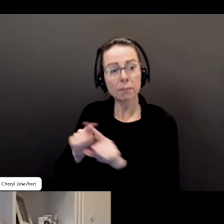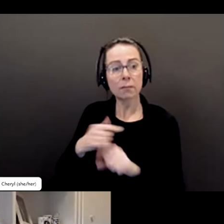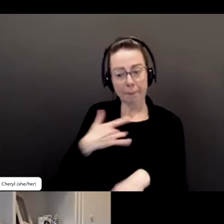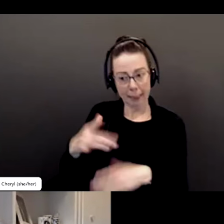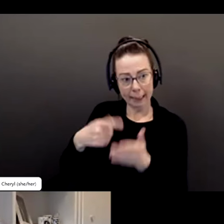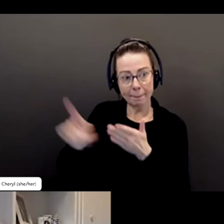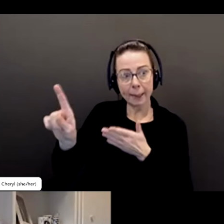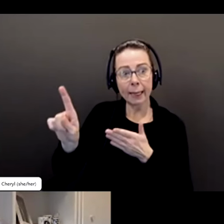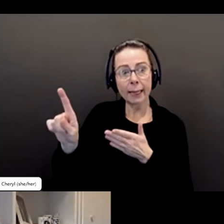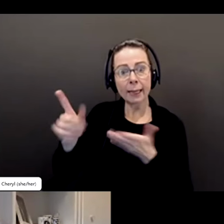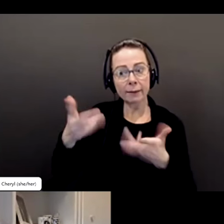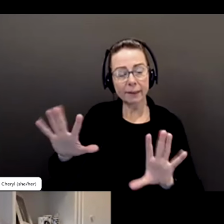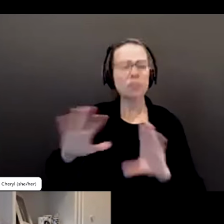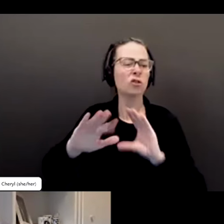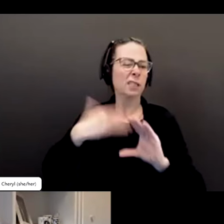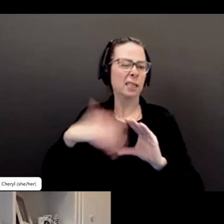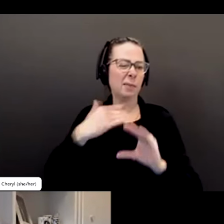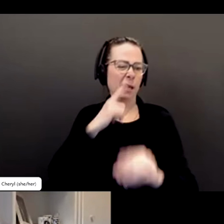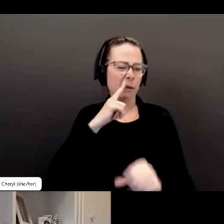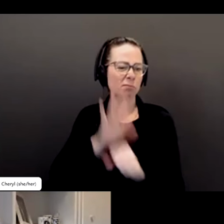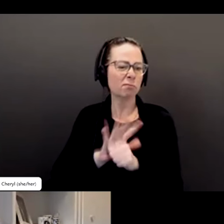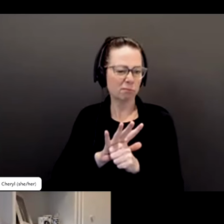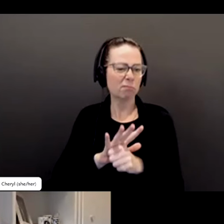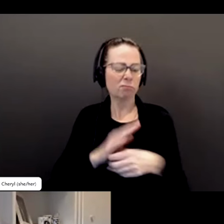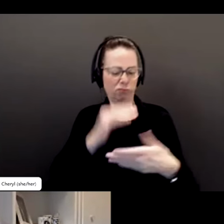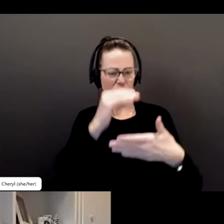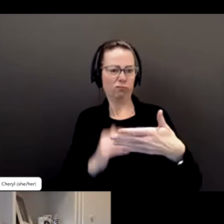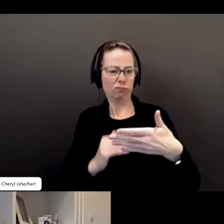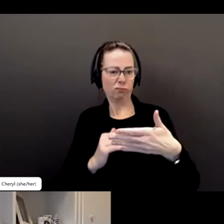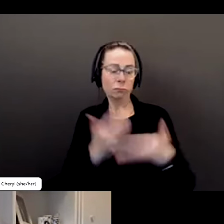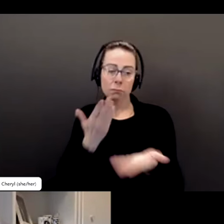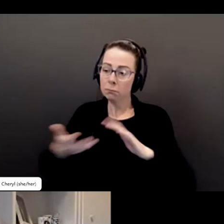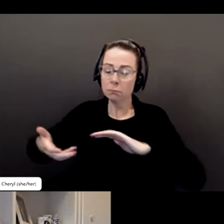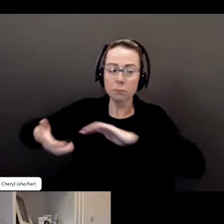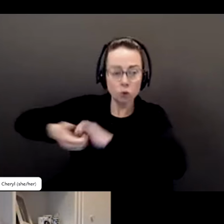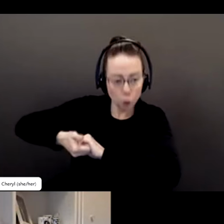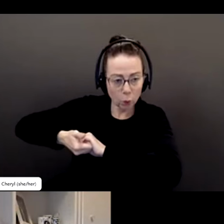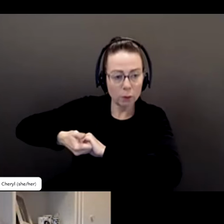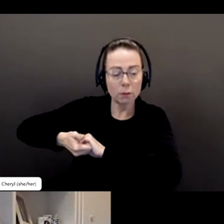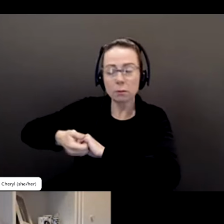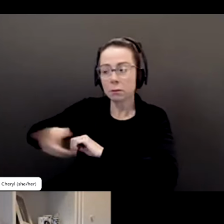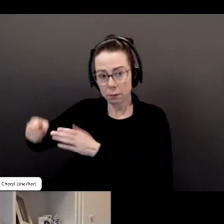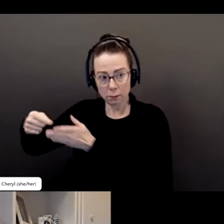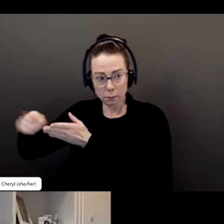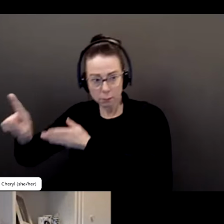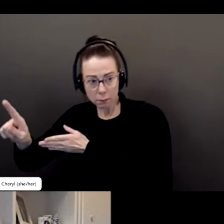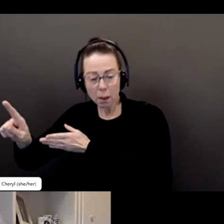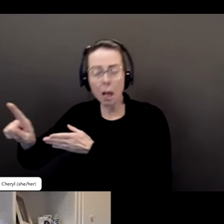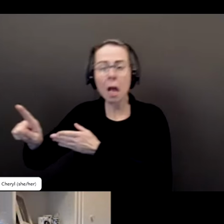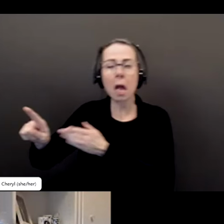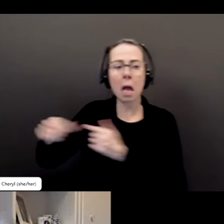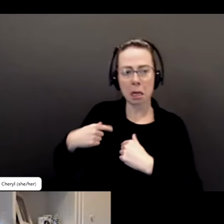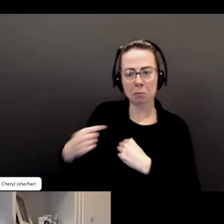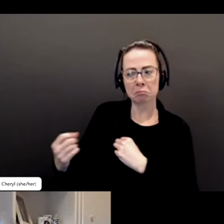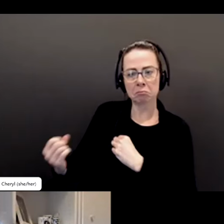as a security. So if it's a joint account, then if the partner is spending, then at least we know what's being going on.